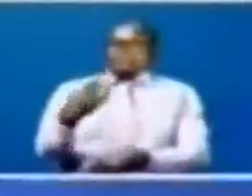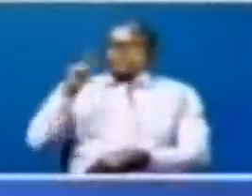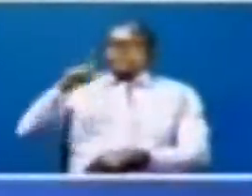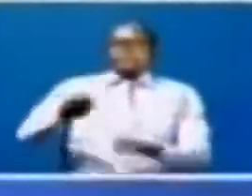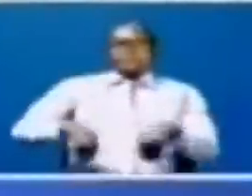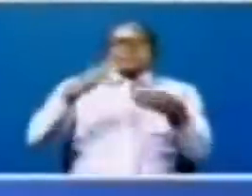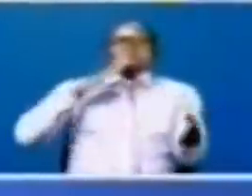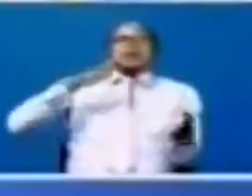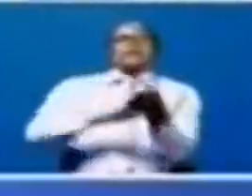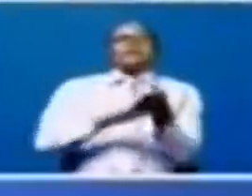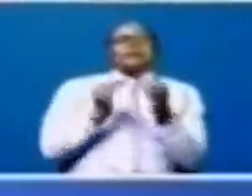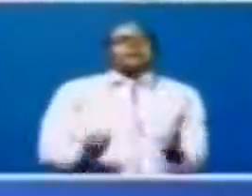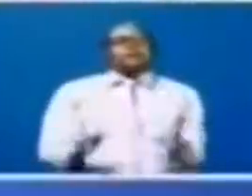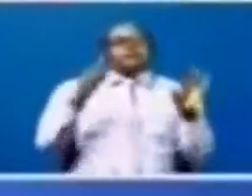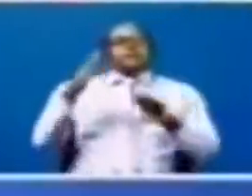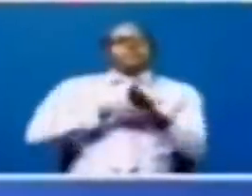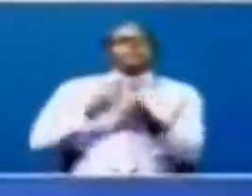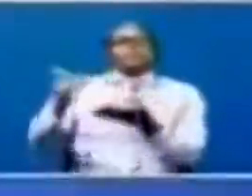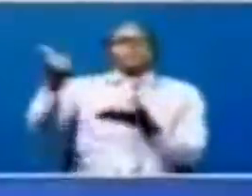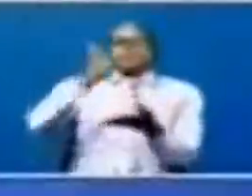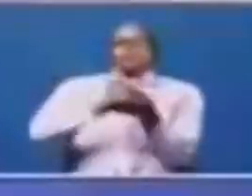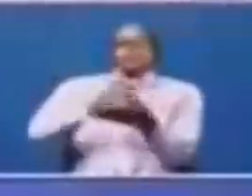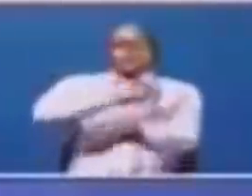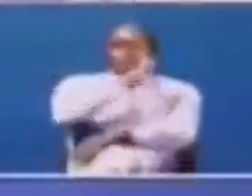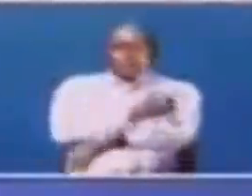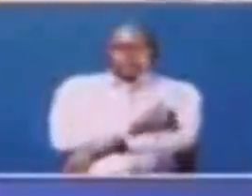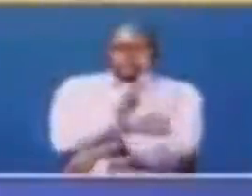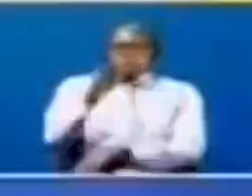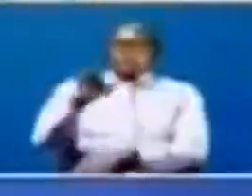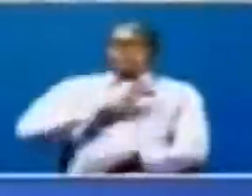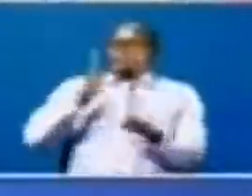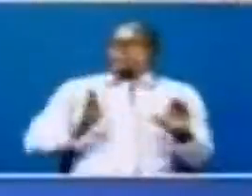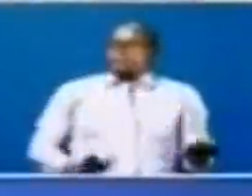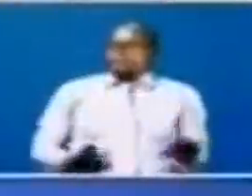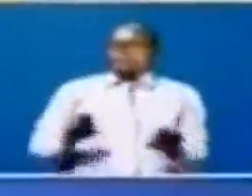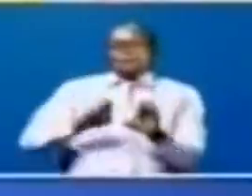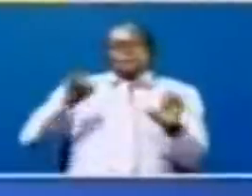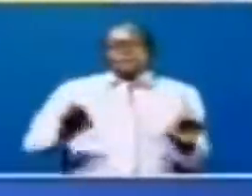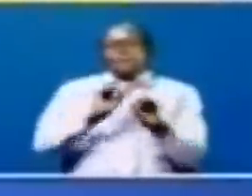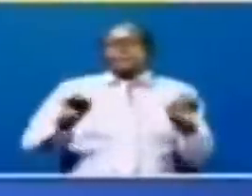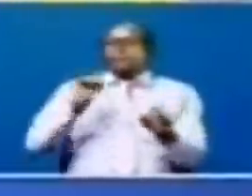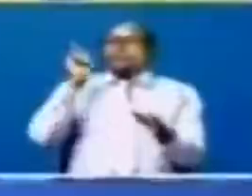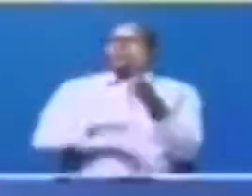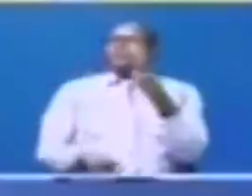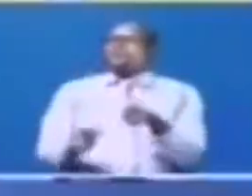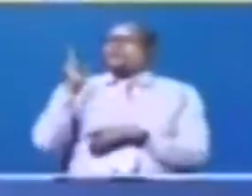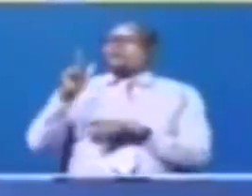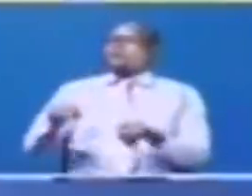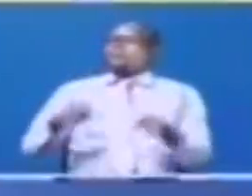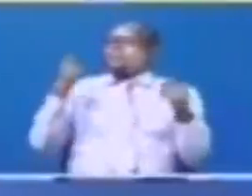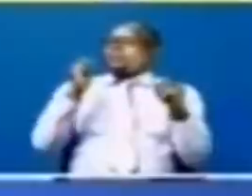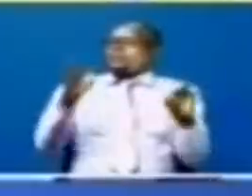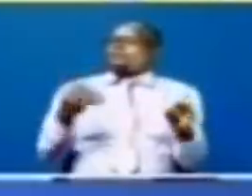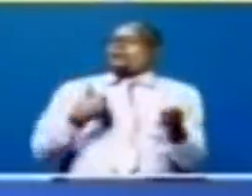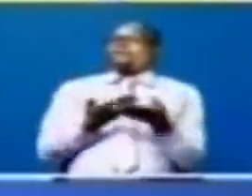their resignation properly before the appointing authority. If the commissioners did not resign, what law then was broken, if